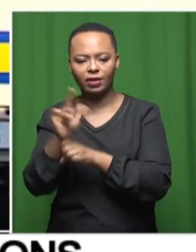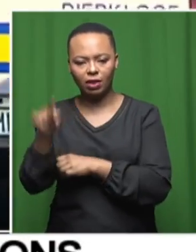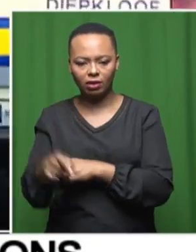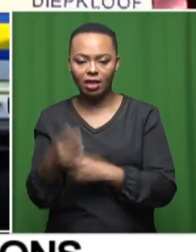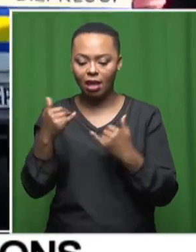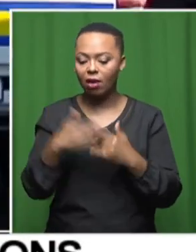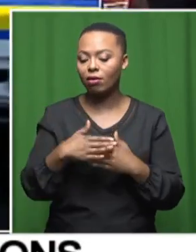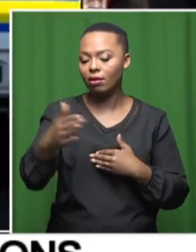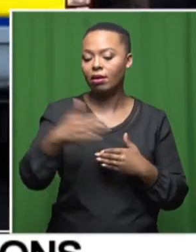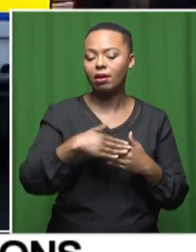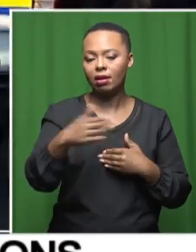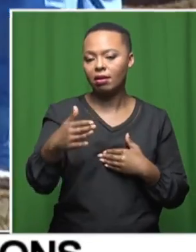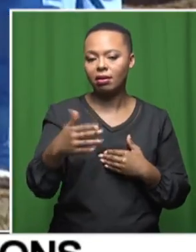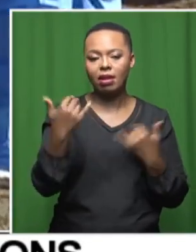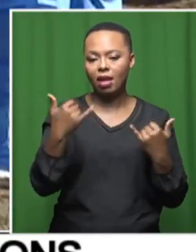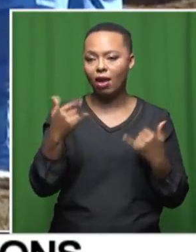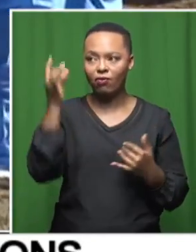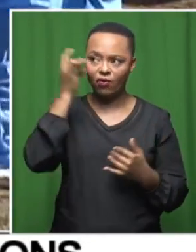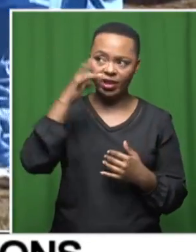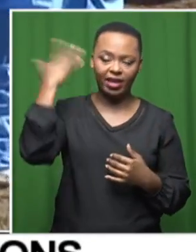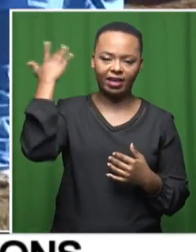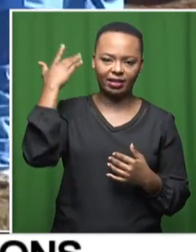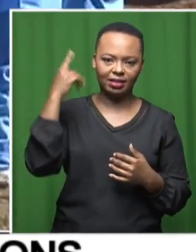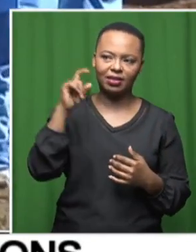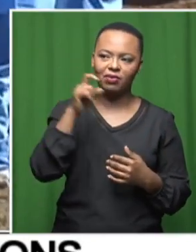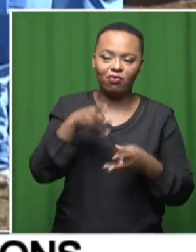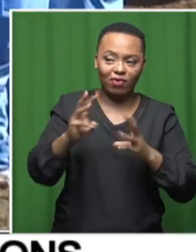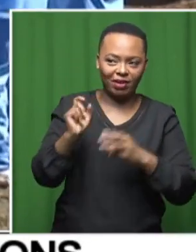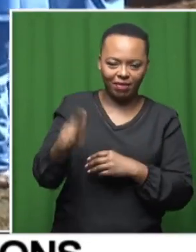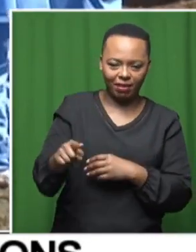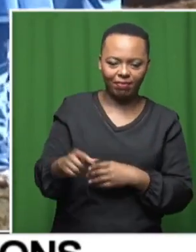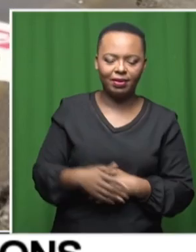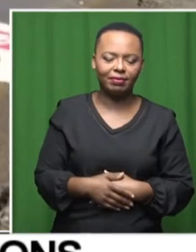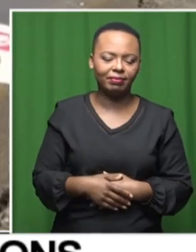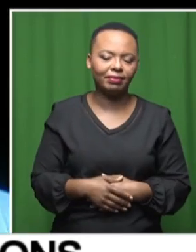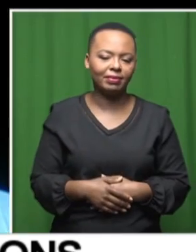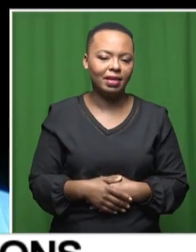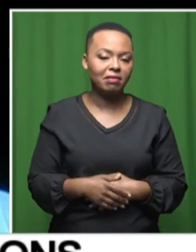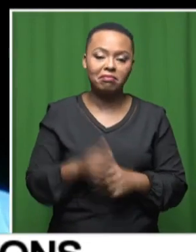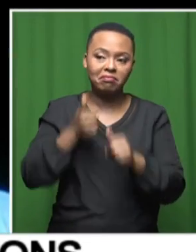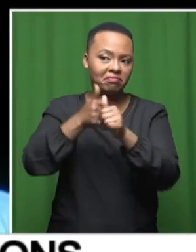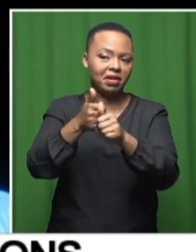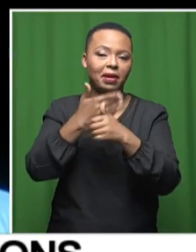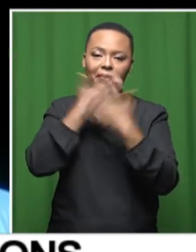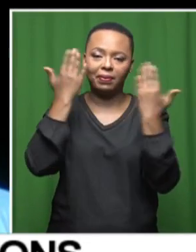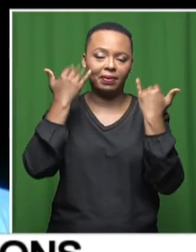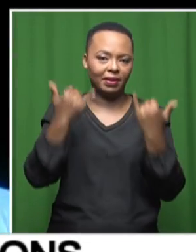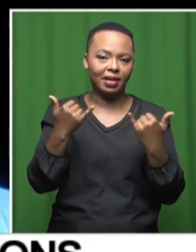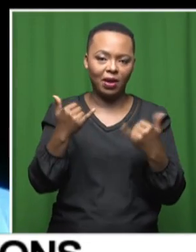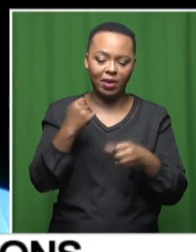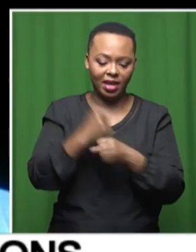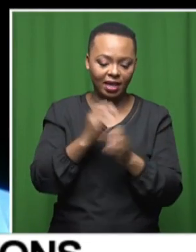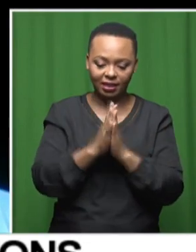last 10 years they don't apply it anymore. And then also alarming is, of course,